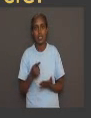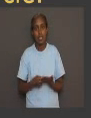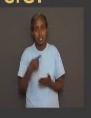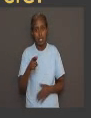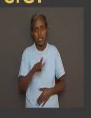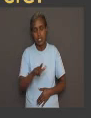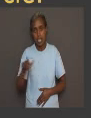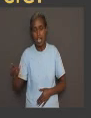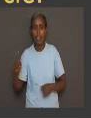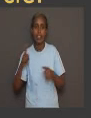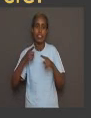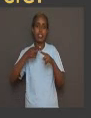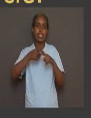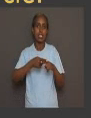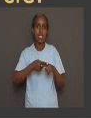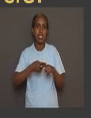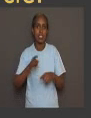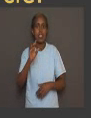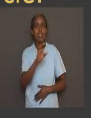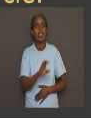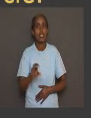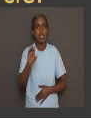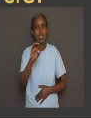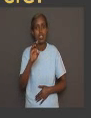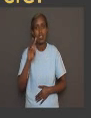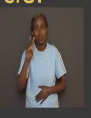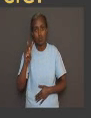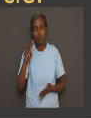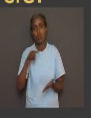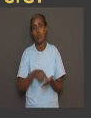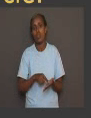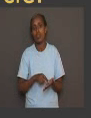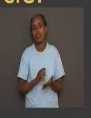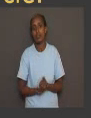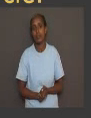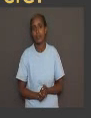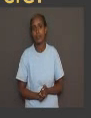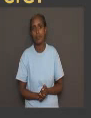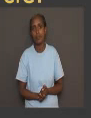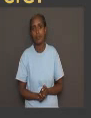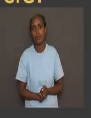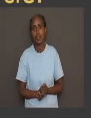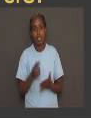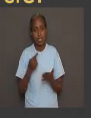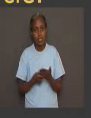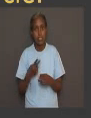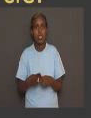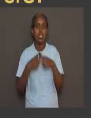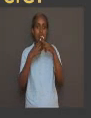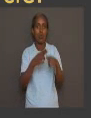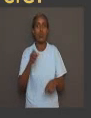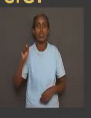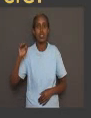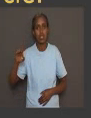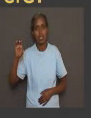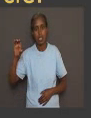line intersects the circle at 2 points. This is called a